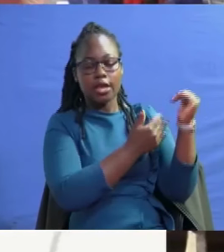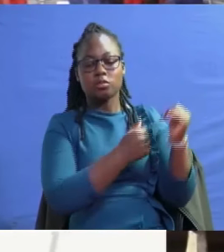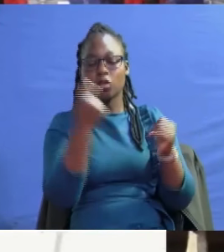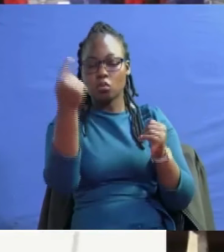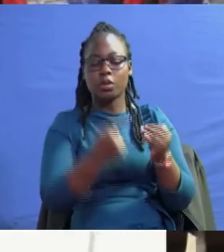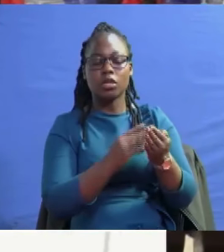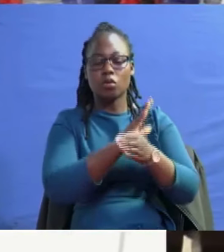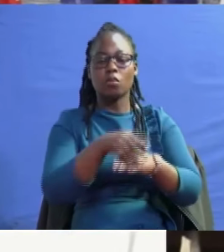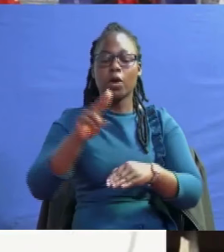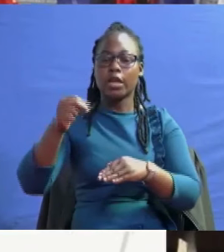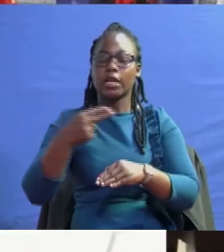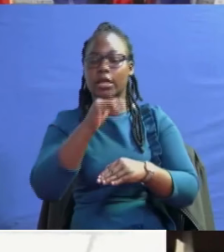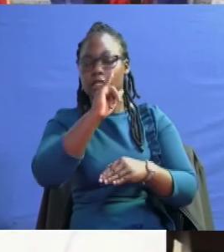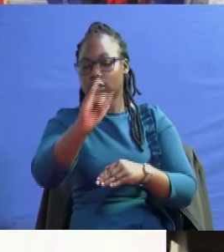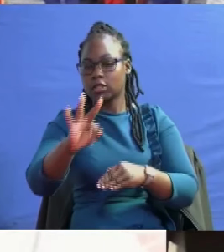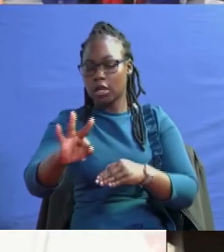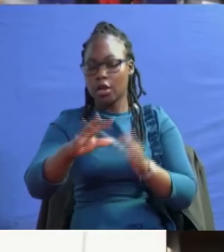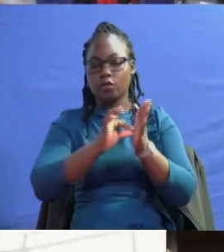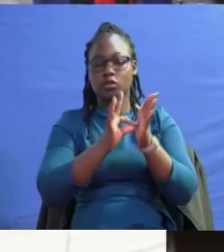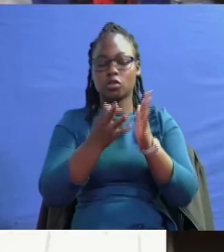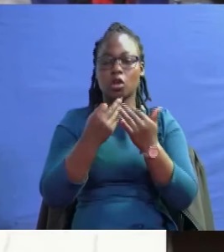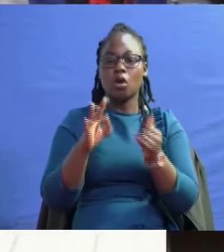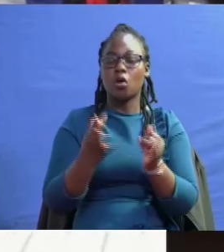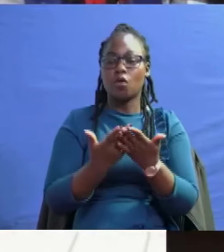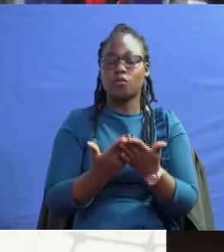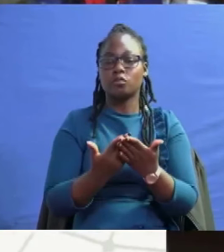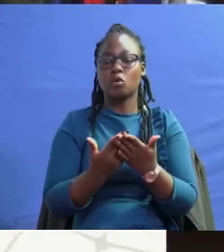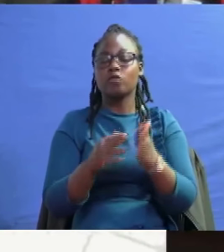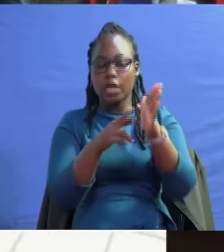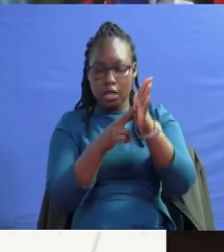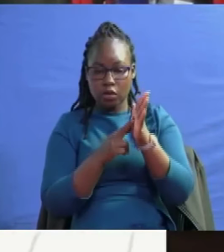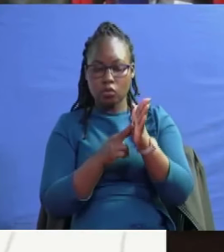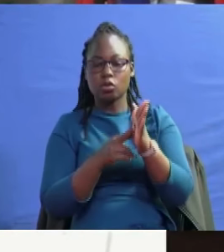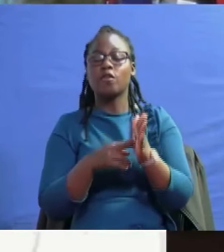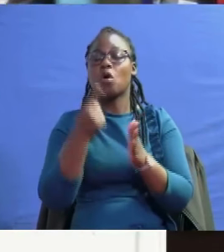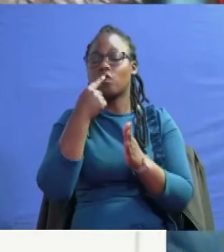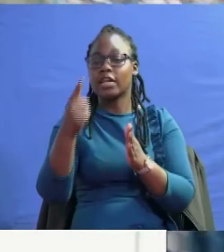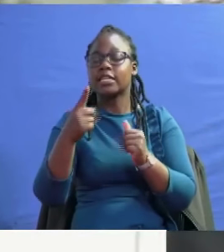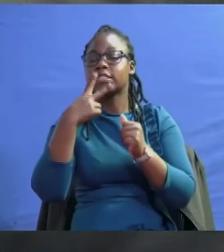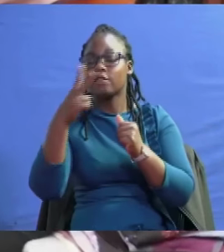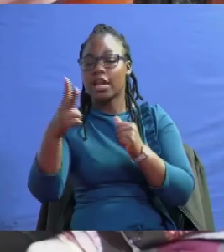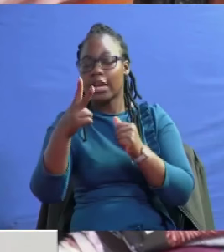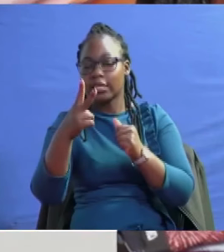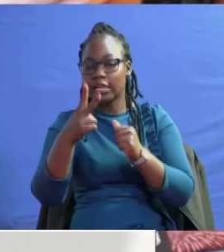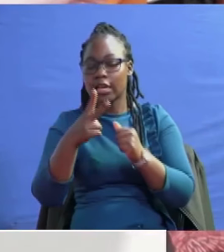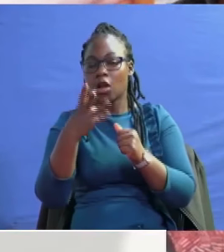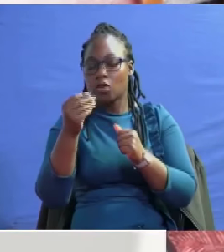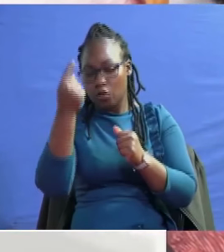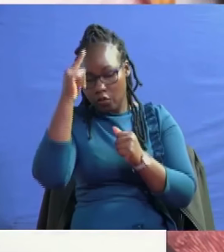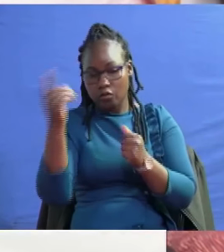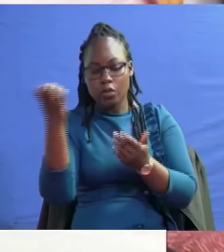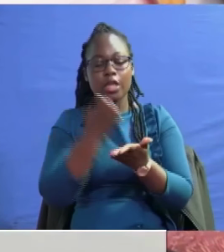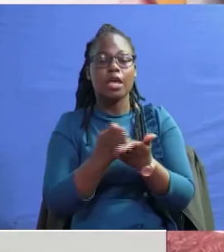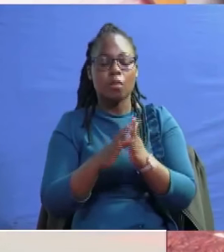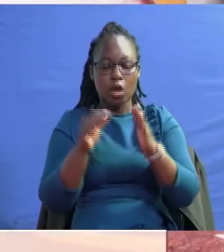current NHIF scheme and scrape off the maximum contribution requirements of 1,700 shillings for all employees.